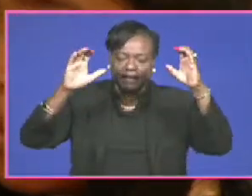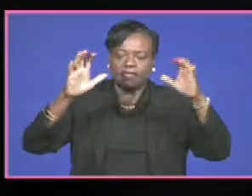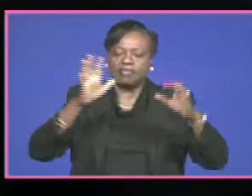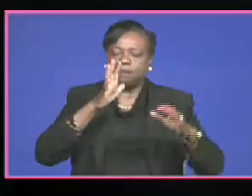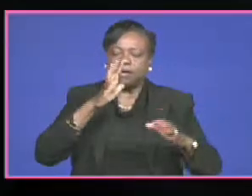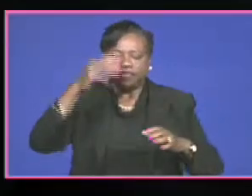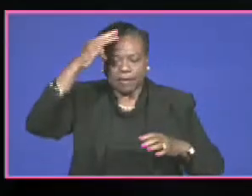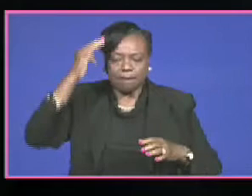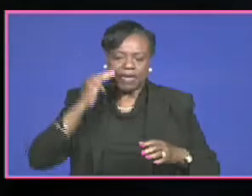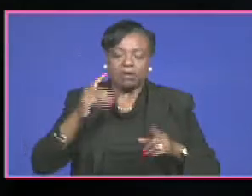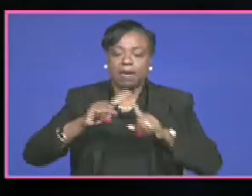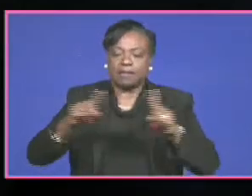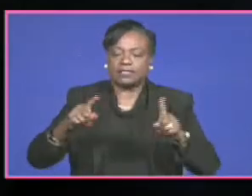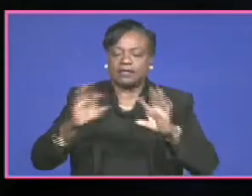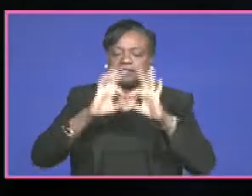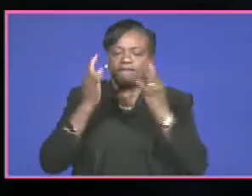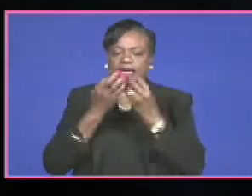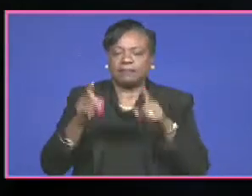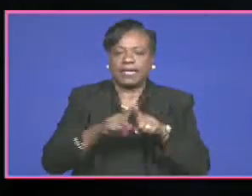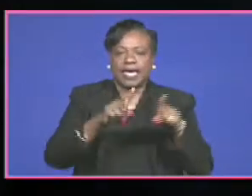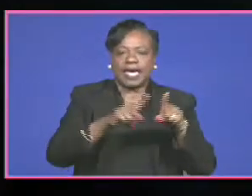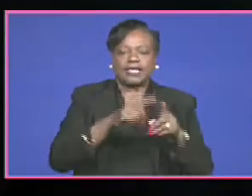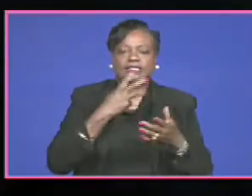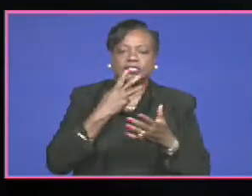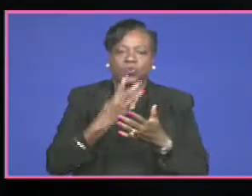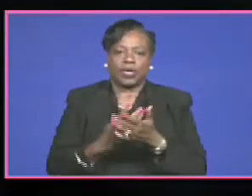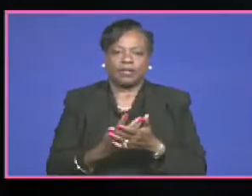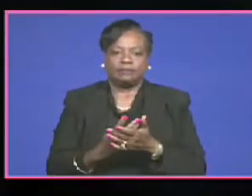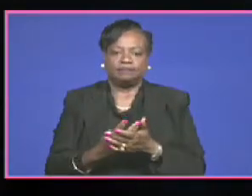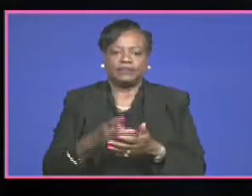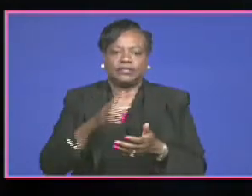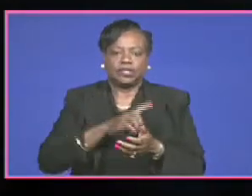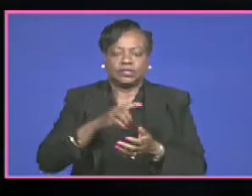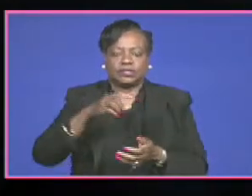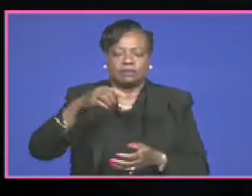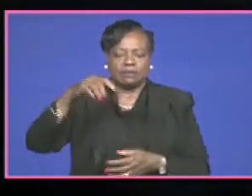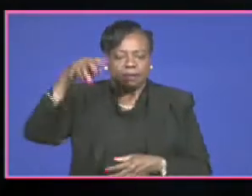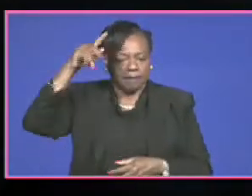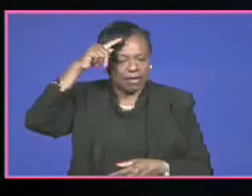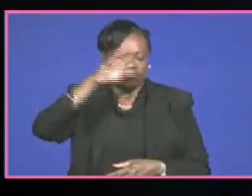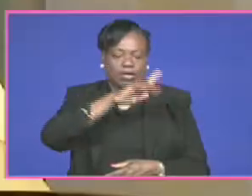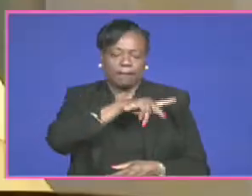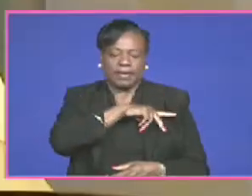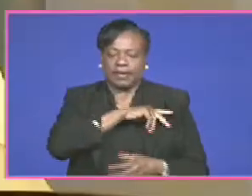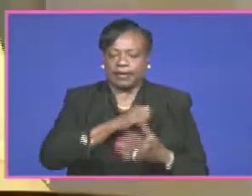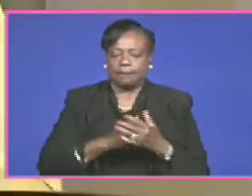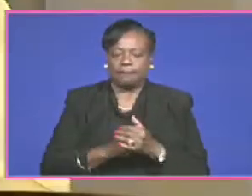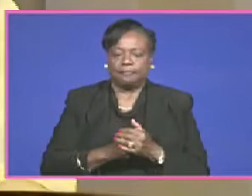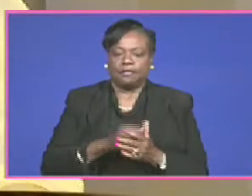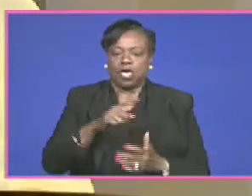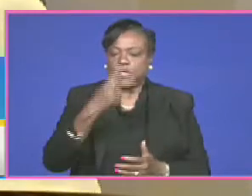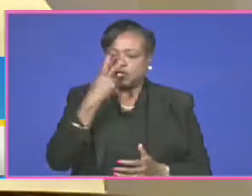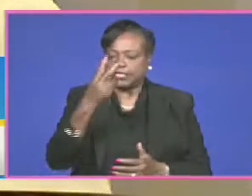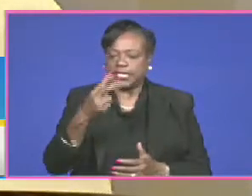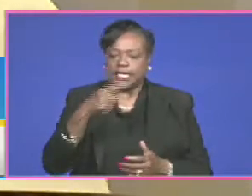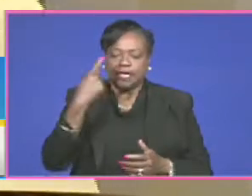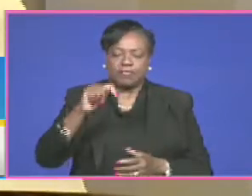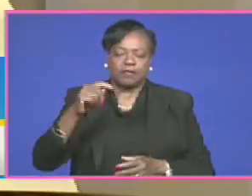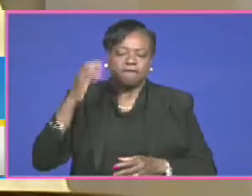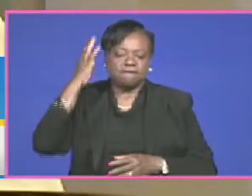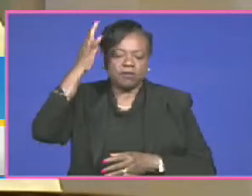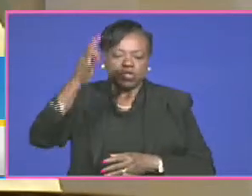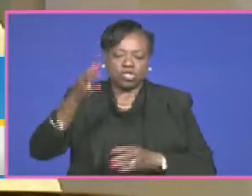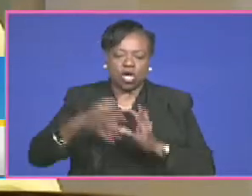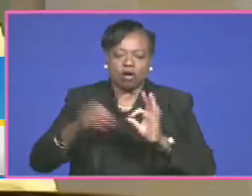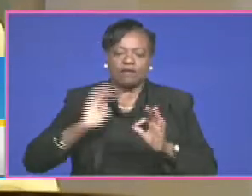Catholic Diocese, the Most Reverend Patrick Pinder, believes this is vital to national development. You see, the future of our